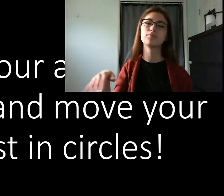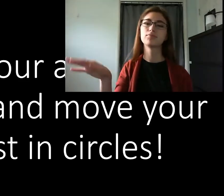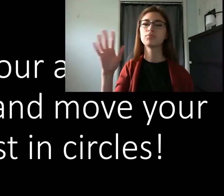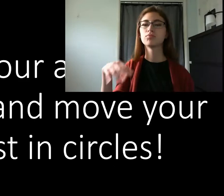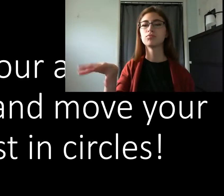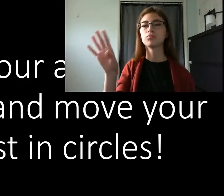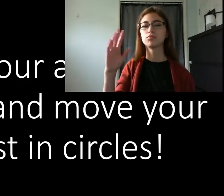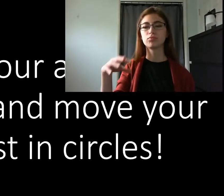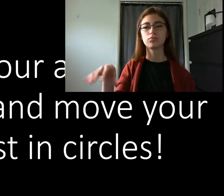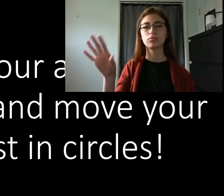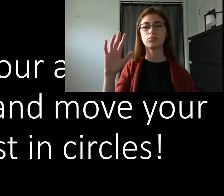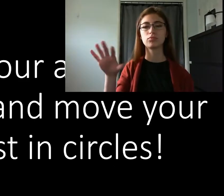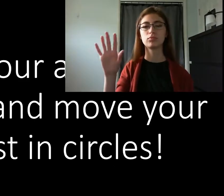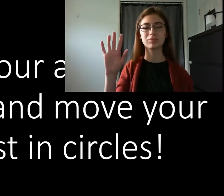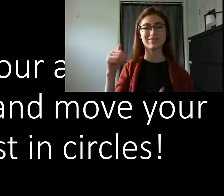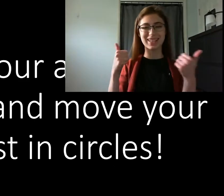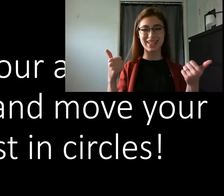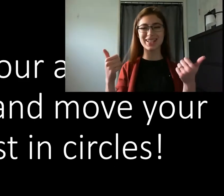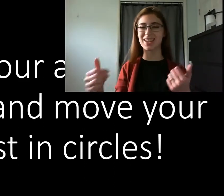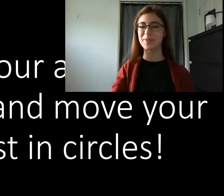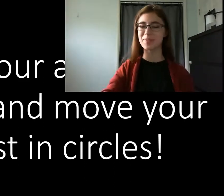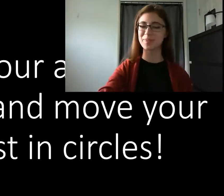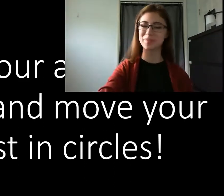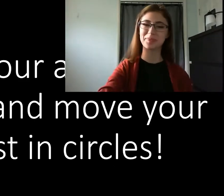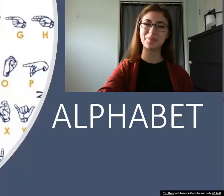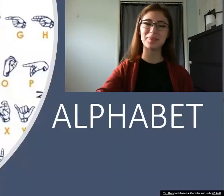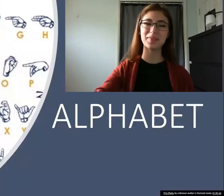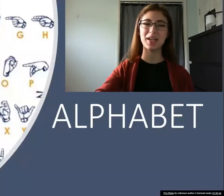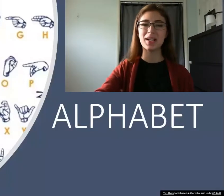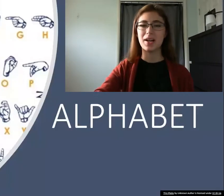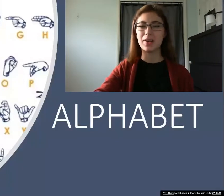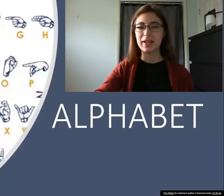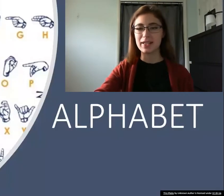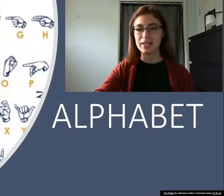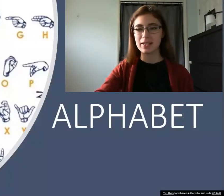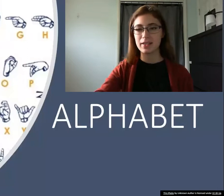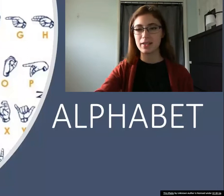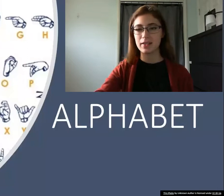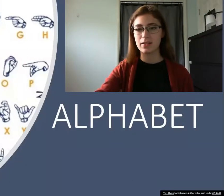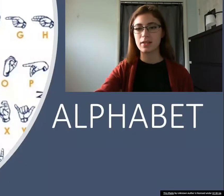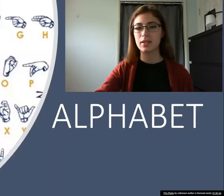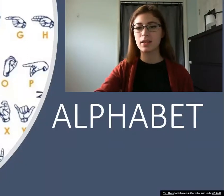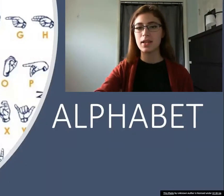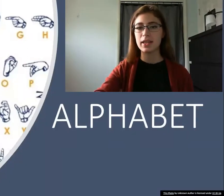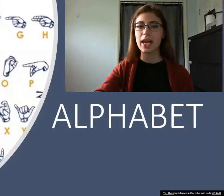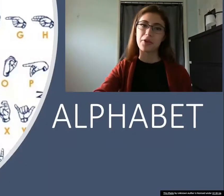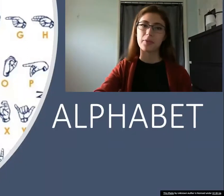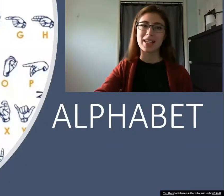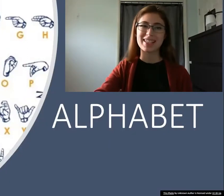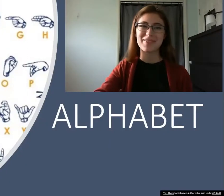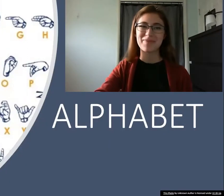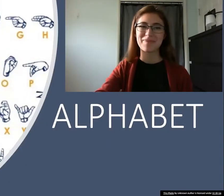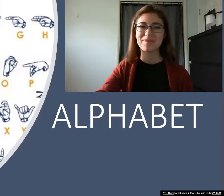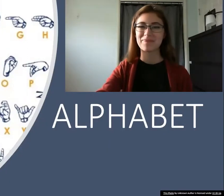Good job. All right, the